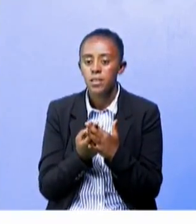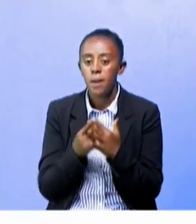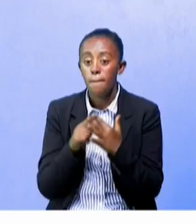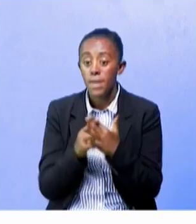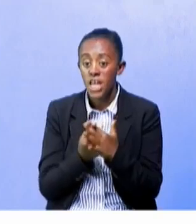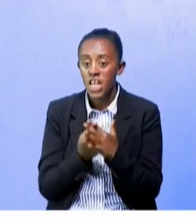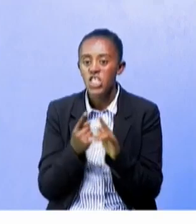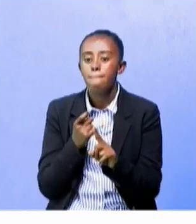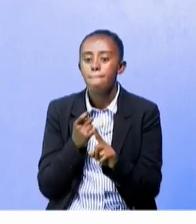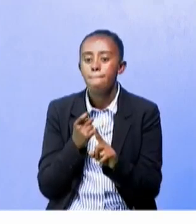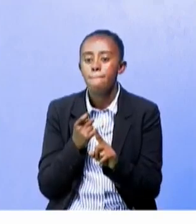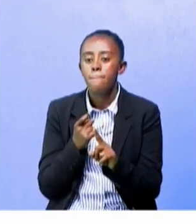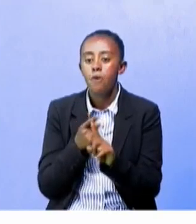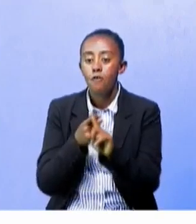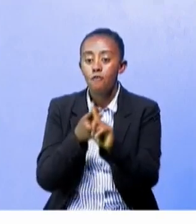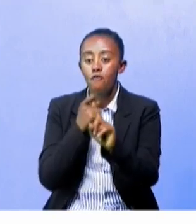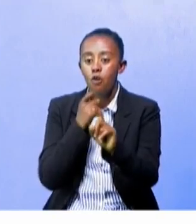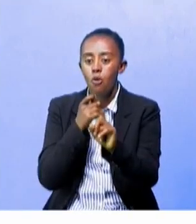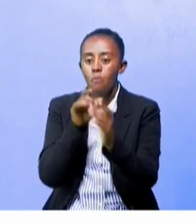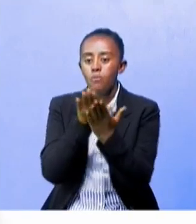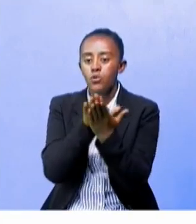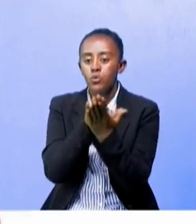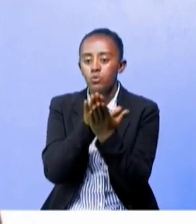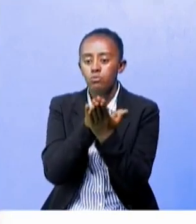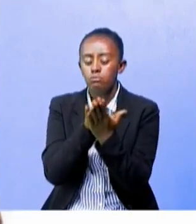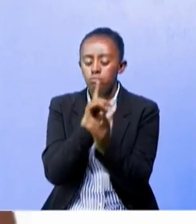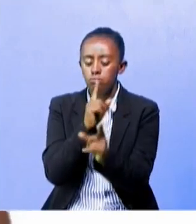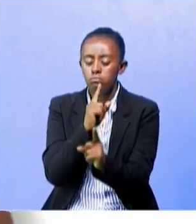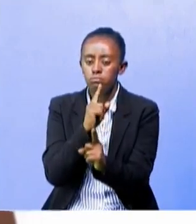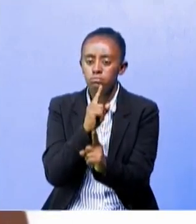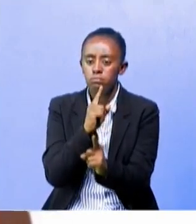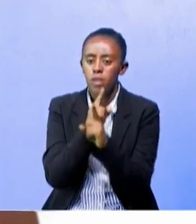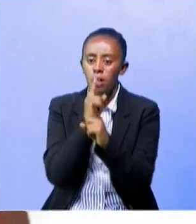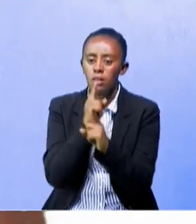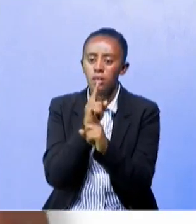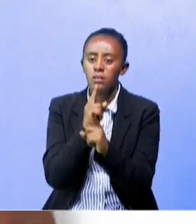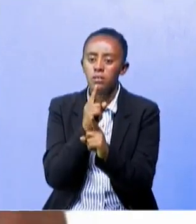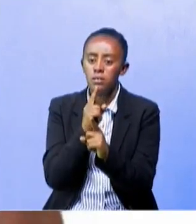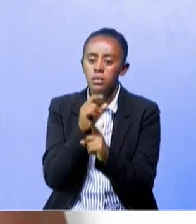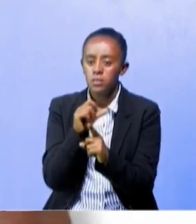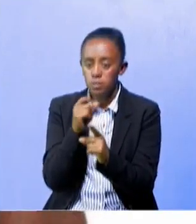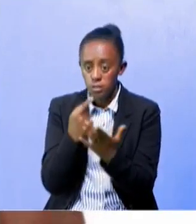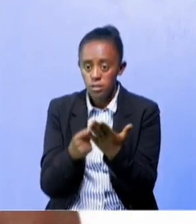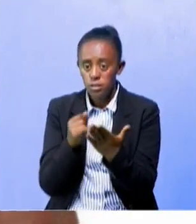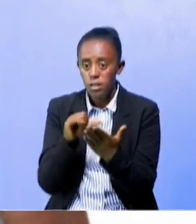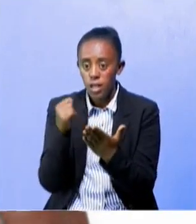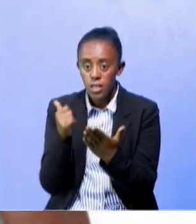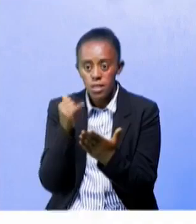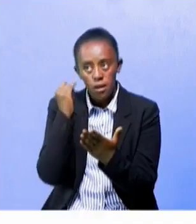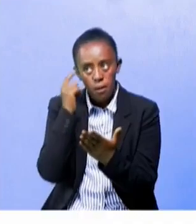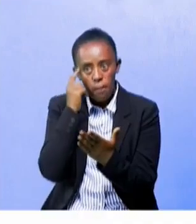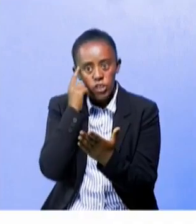from the school. Exactly. Yeah. This is another perception.